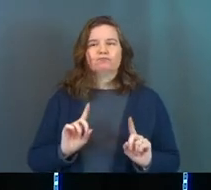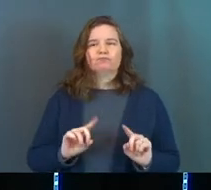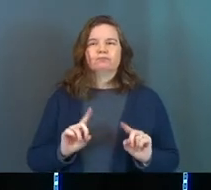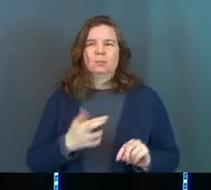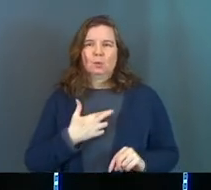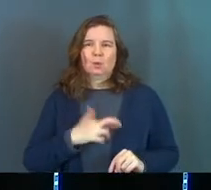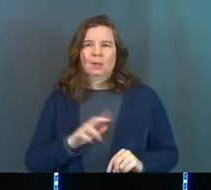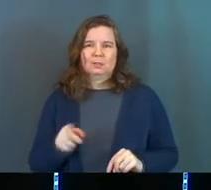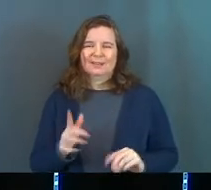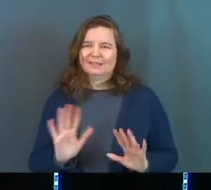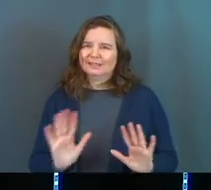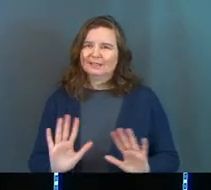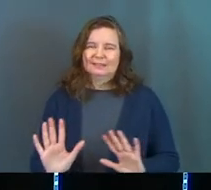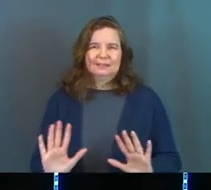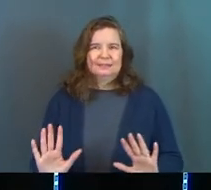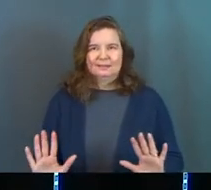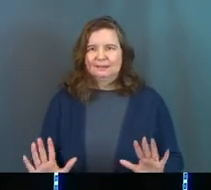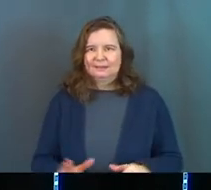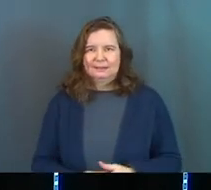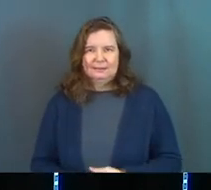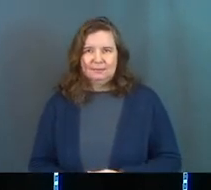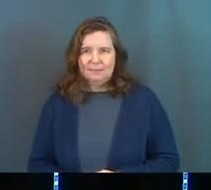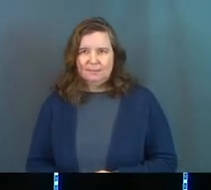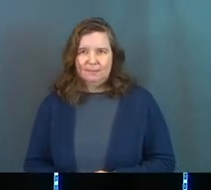and religion.